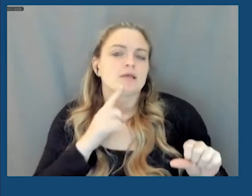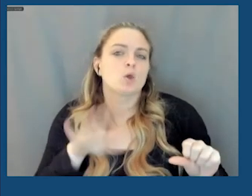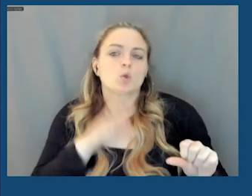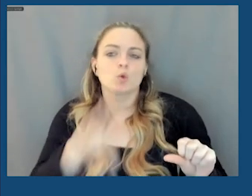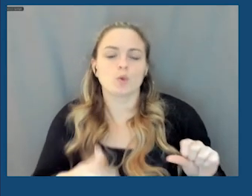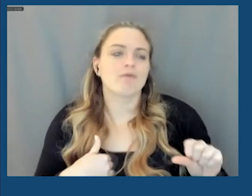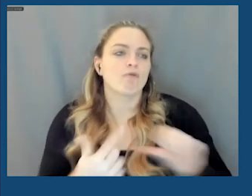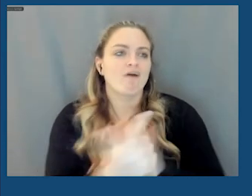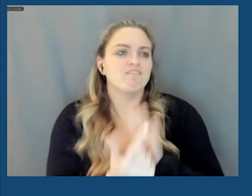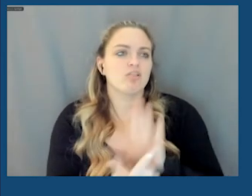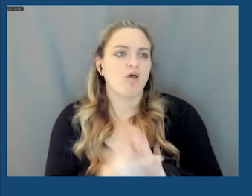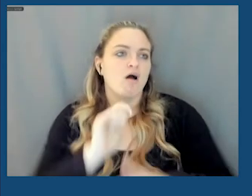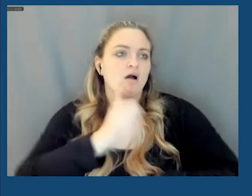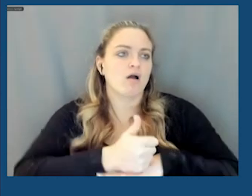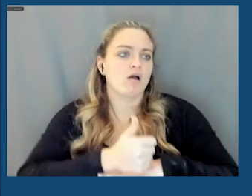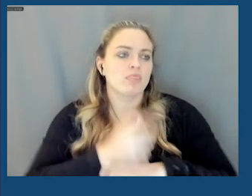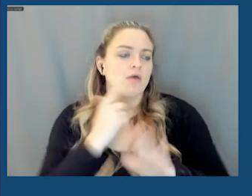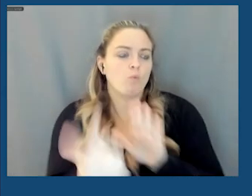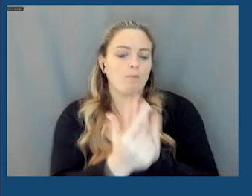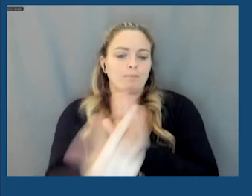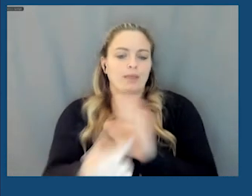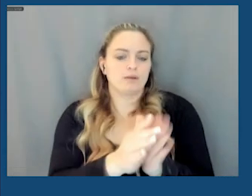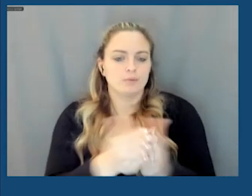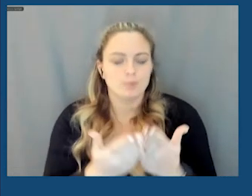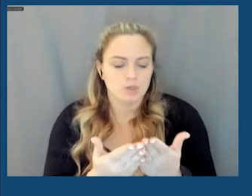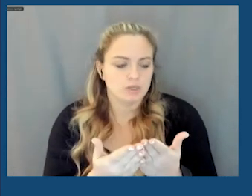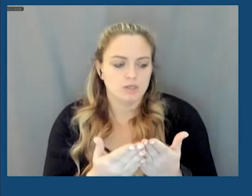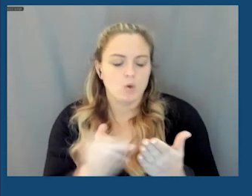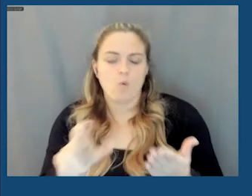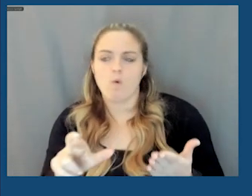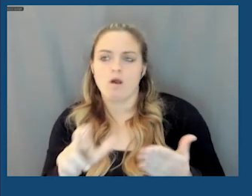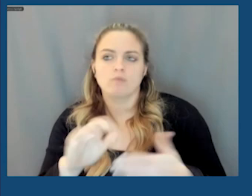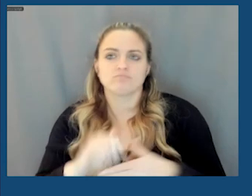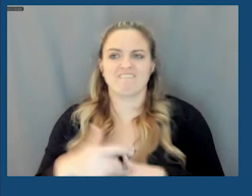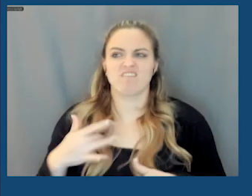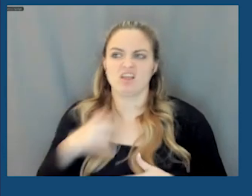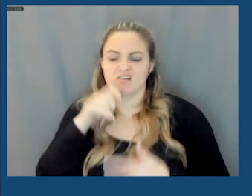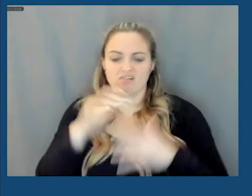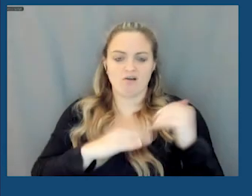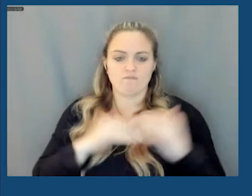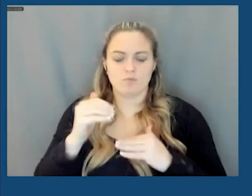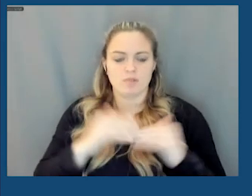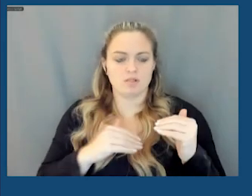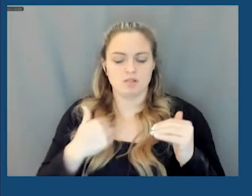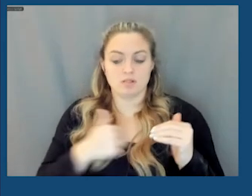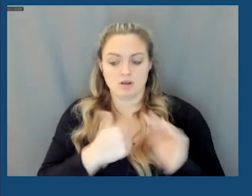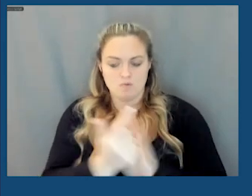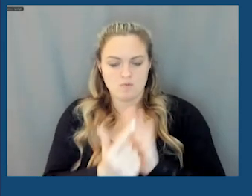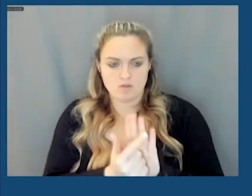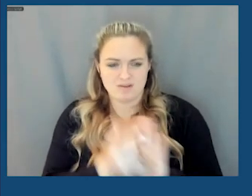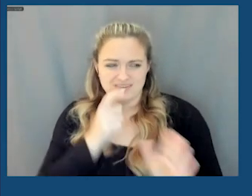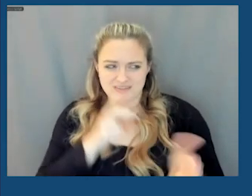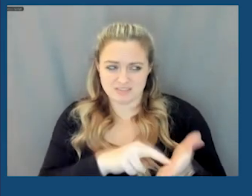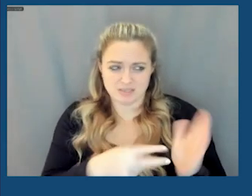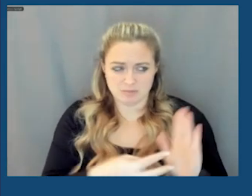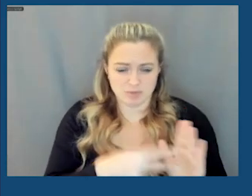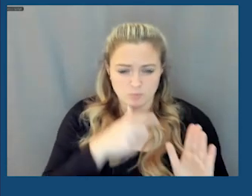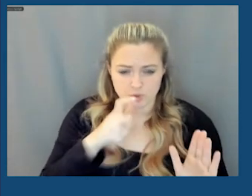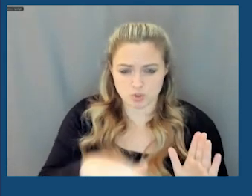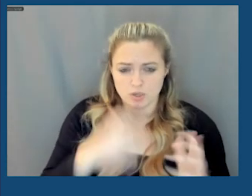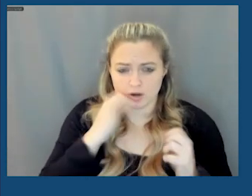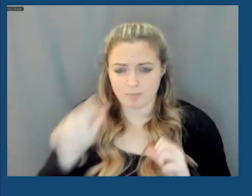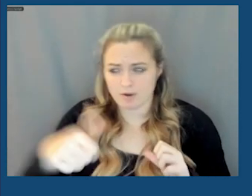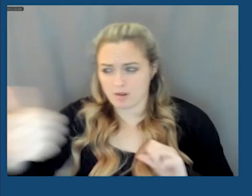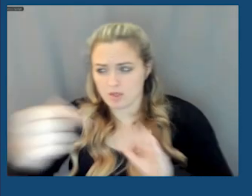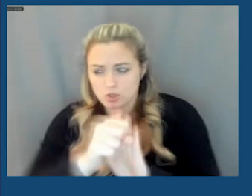law that bans a book or makes someone feel uncomfortable under our laws doesn't mean we shouldn't care about what's happening in